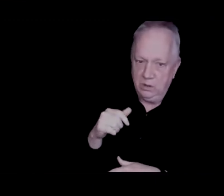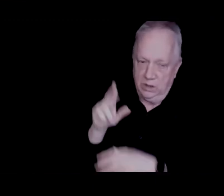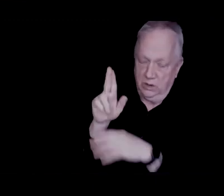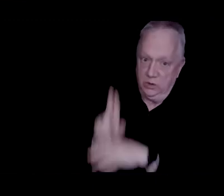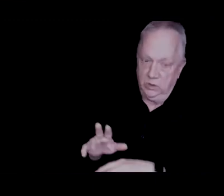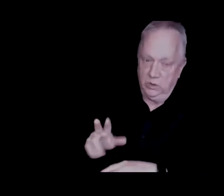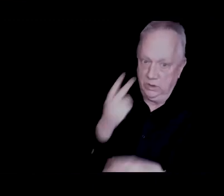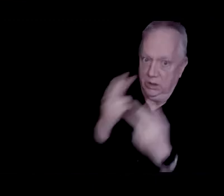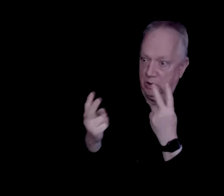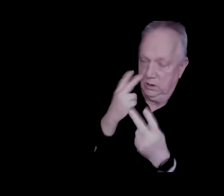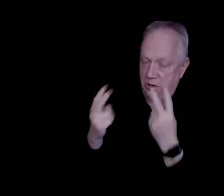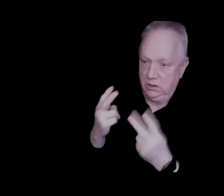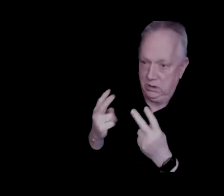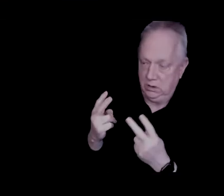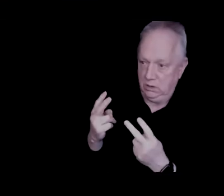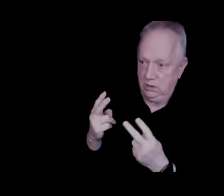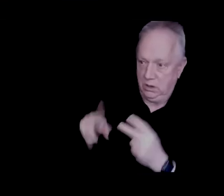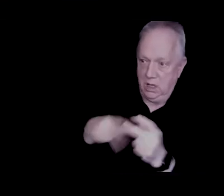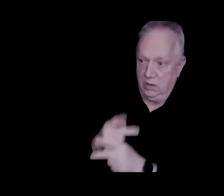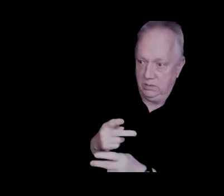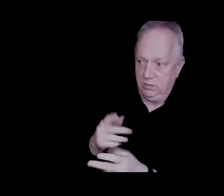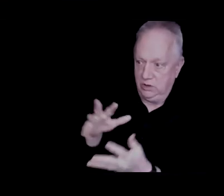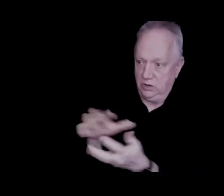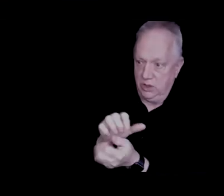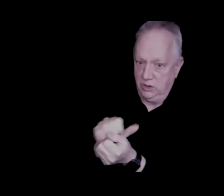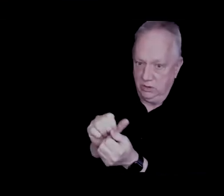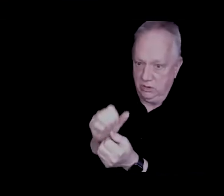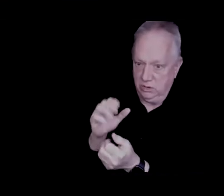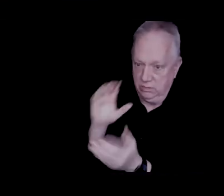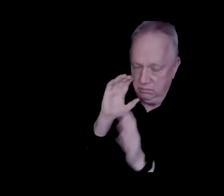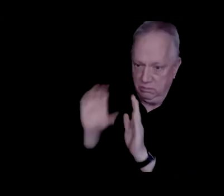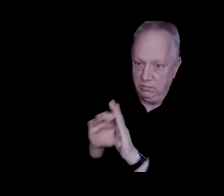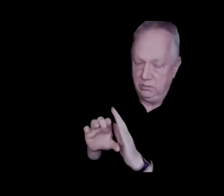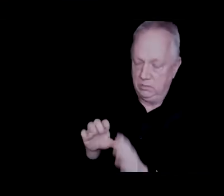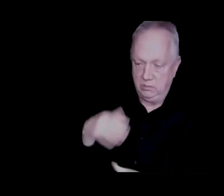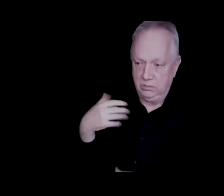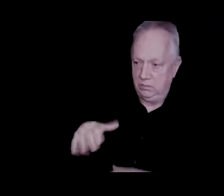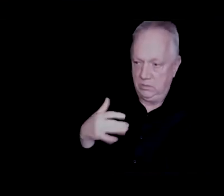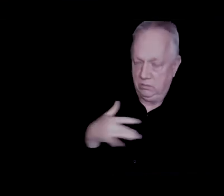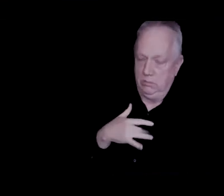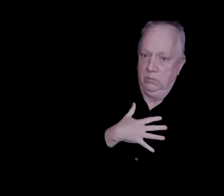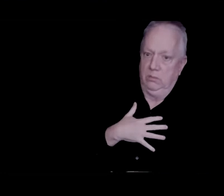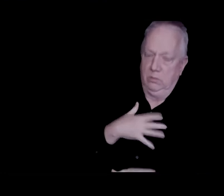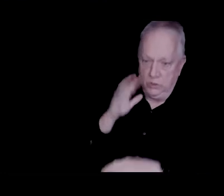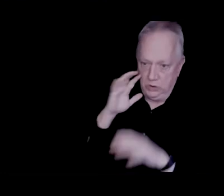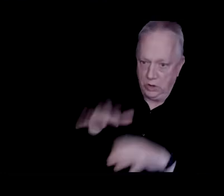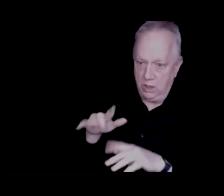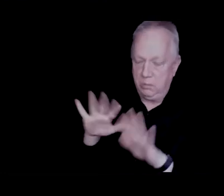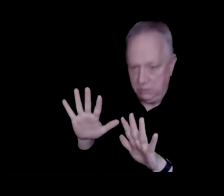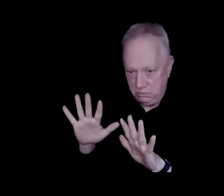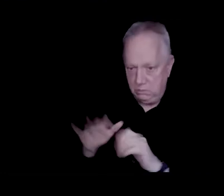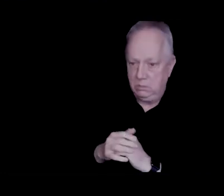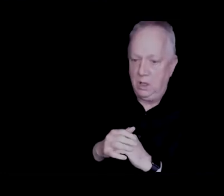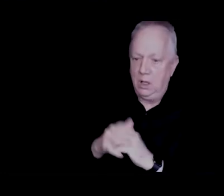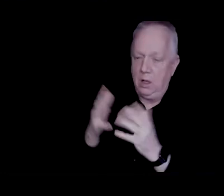to see this kind of images. So it's a real shock. But what I